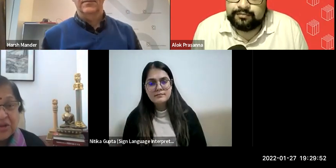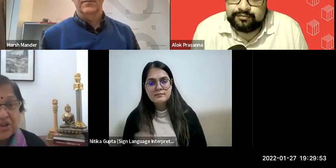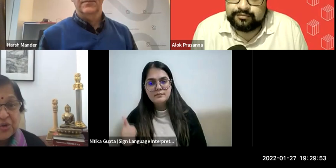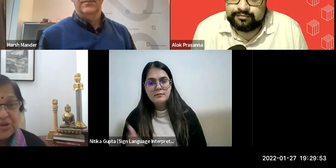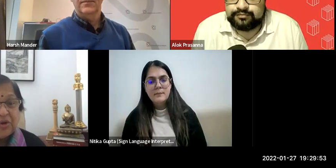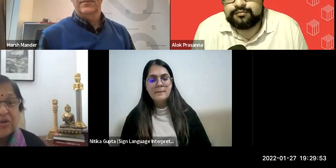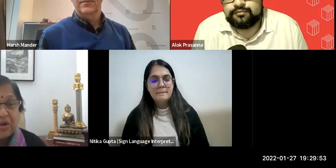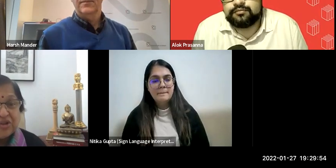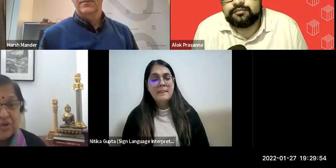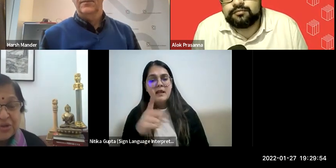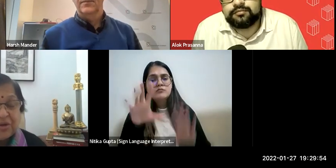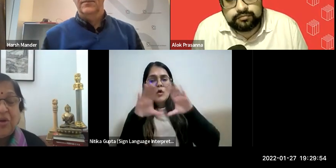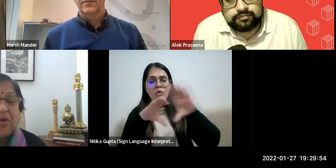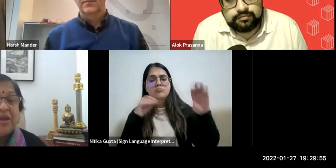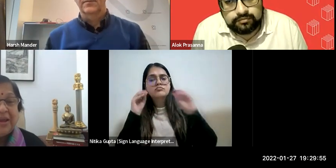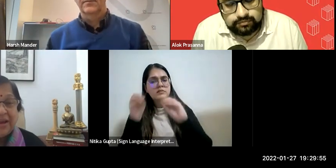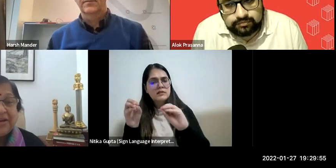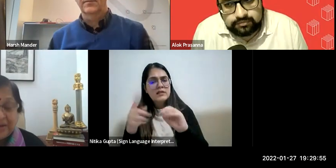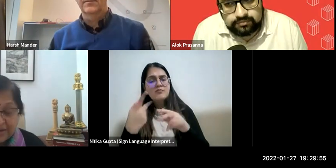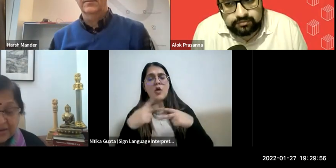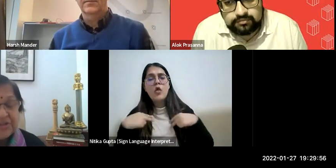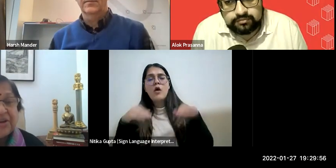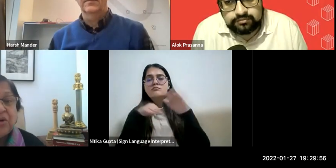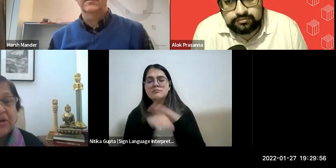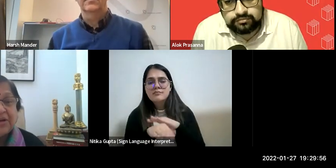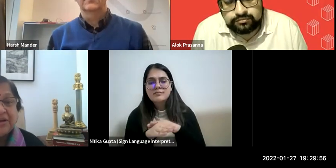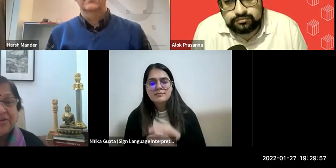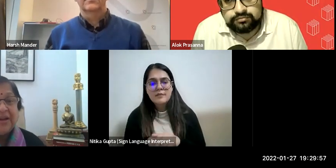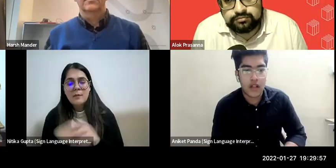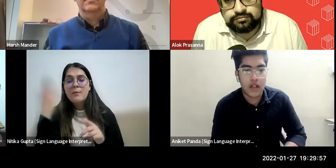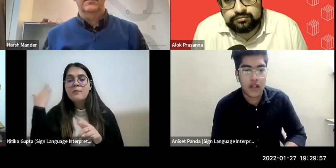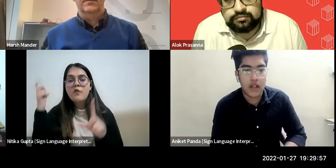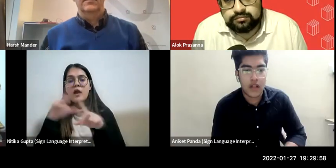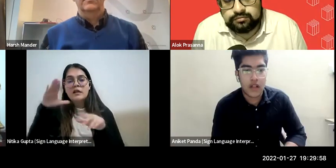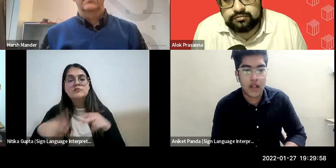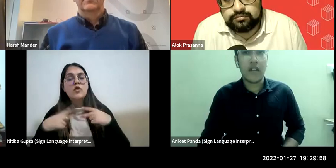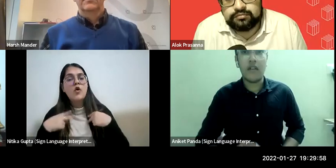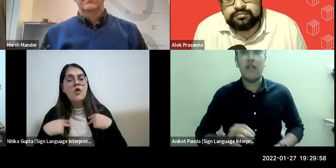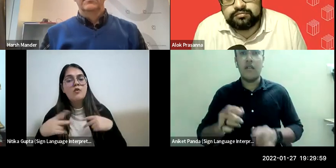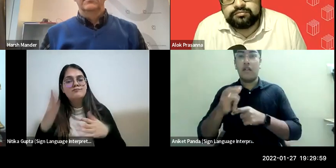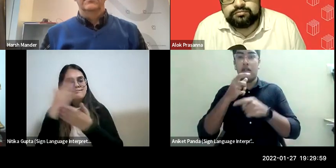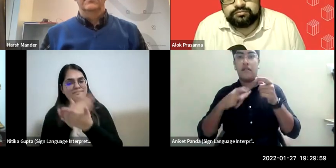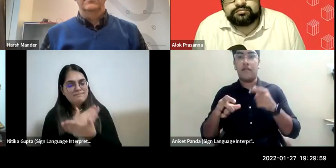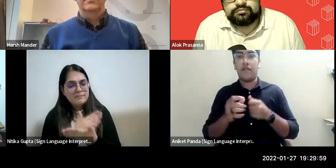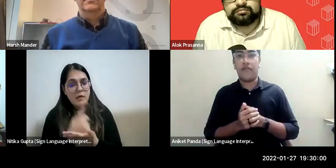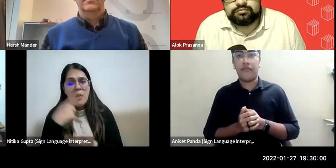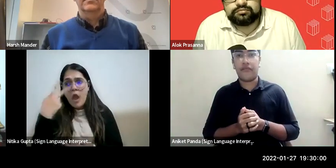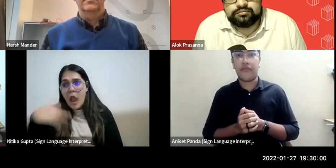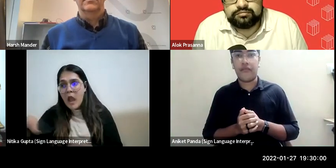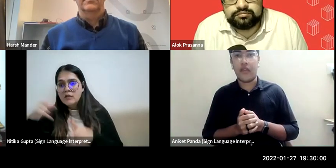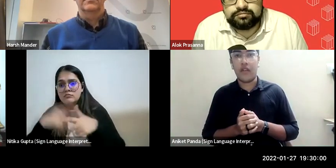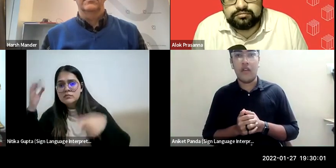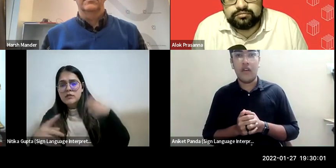working of the constitution, on the constitution law in a district court training session. And none of the judges could